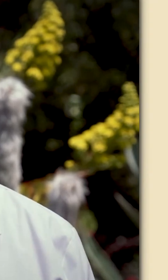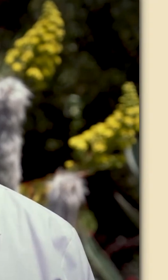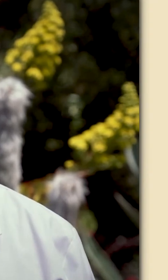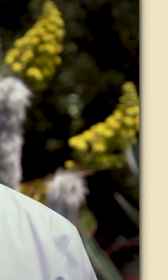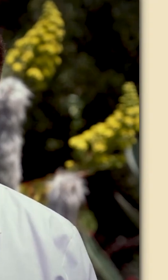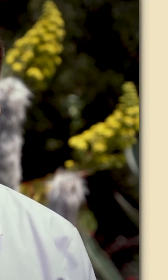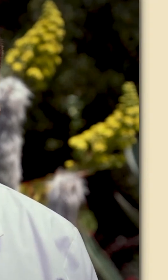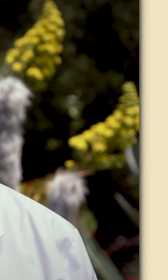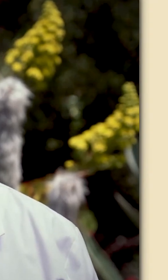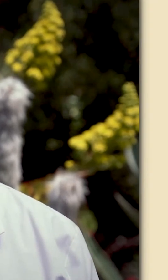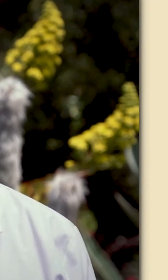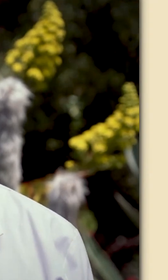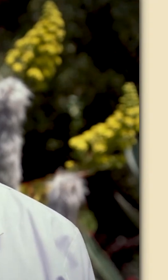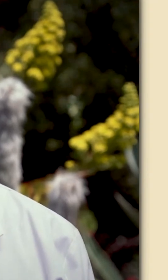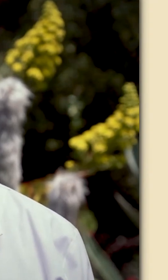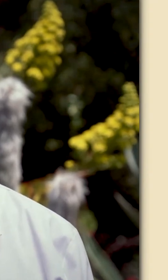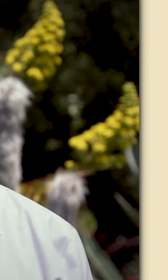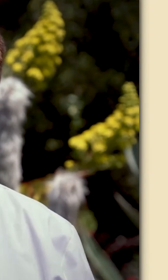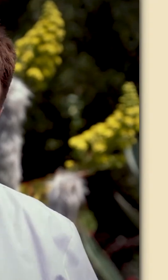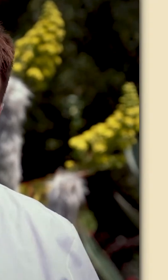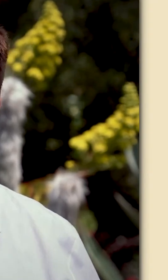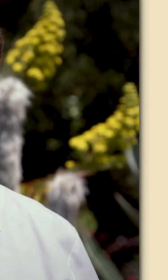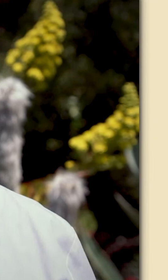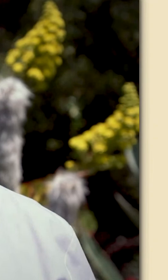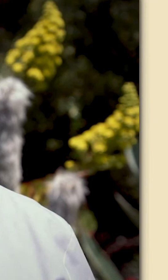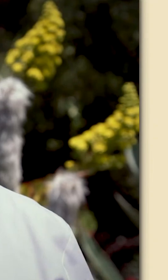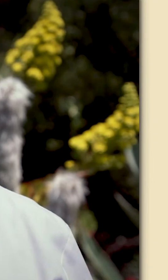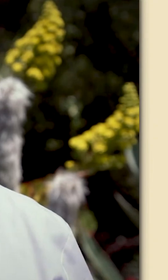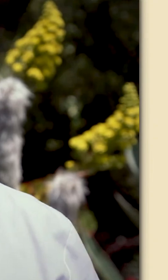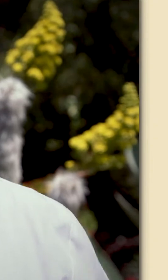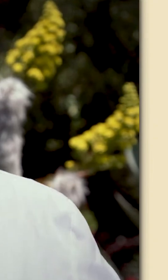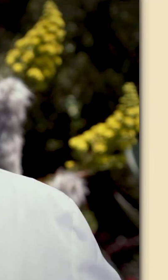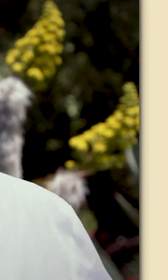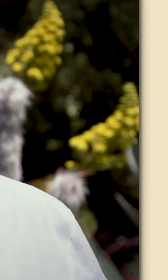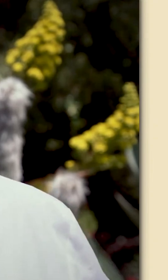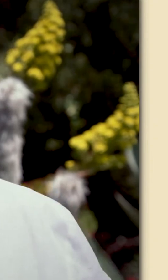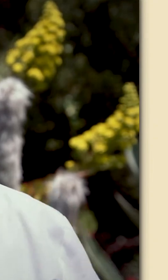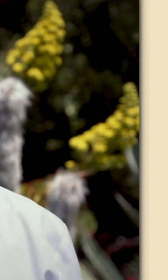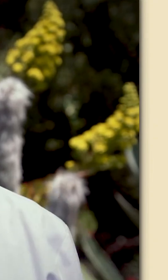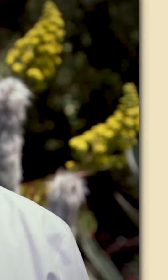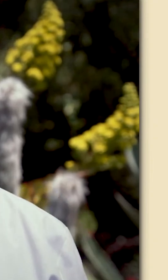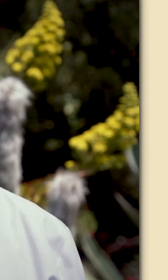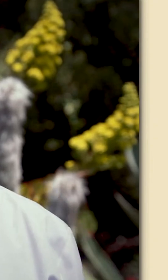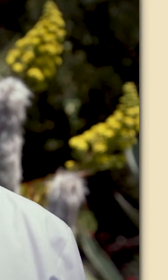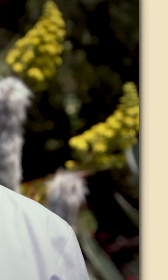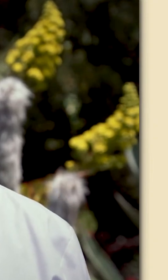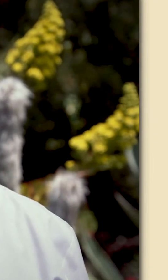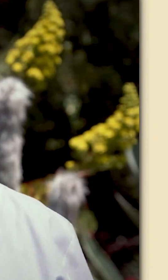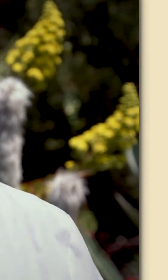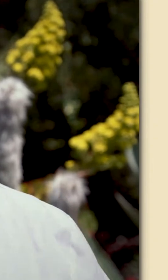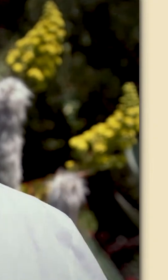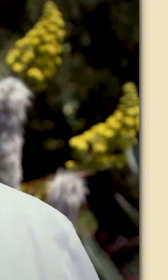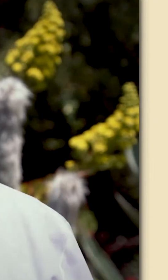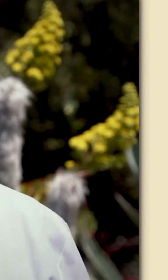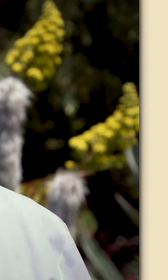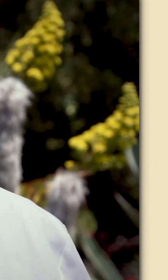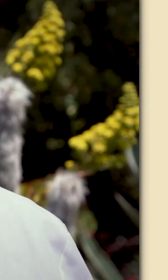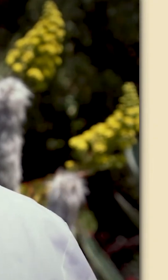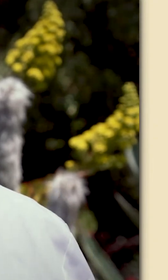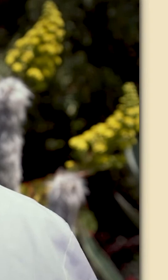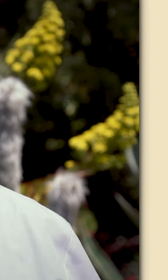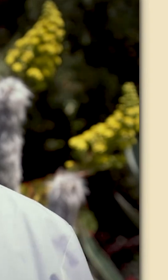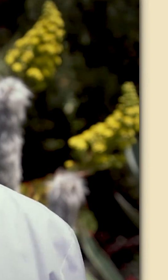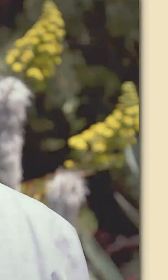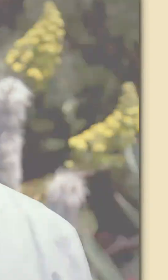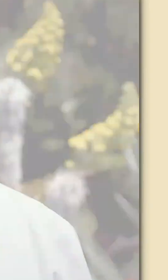my father or my wife or one of my patients sick. In May, I'm telling you, vaccinate so we can get back to normal life. We all want to get to barbecues